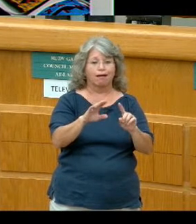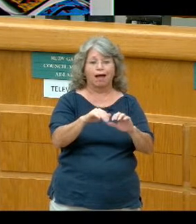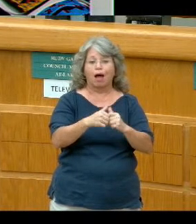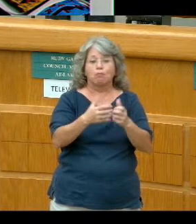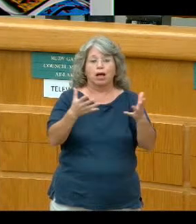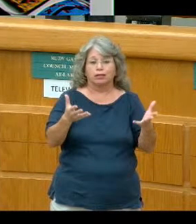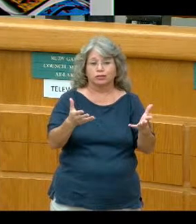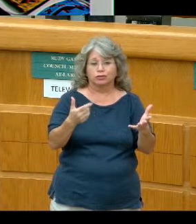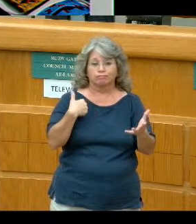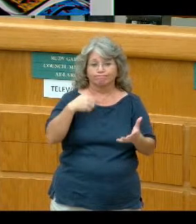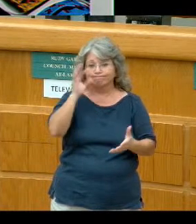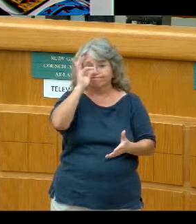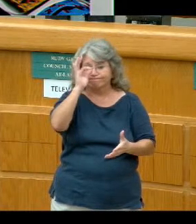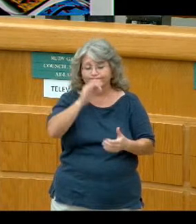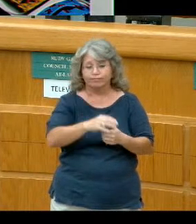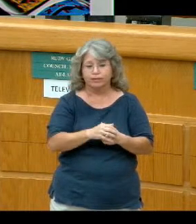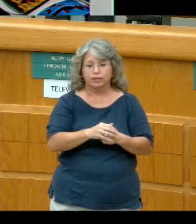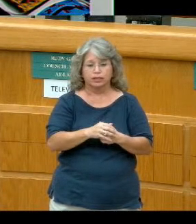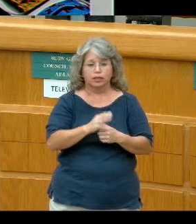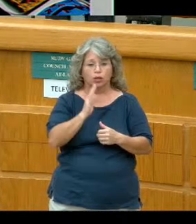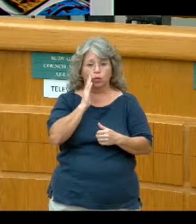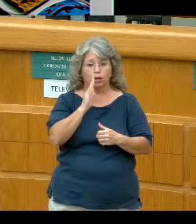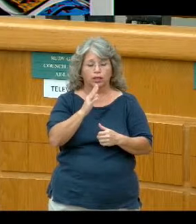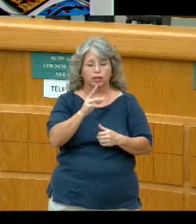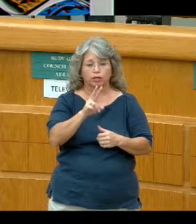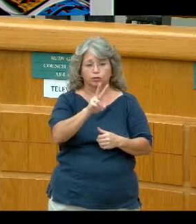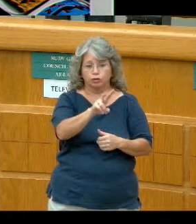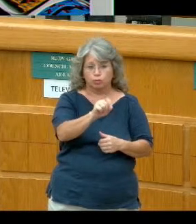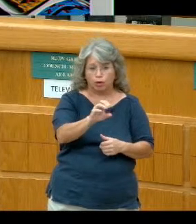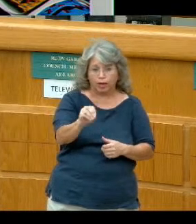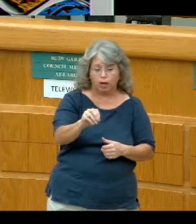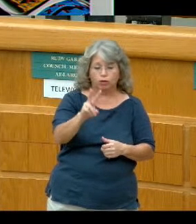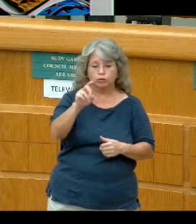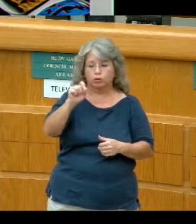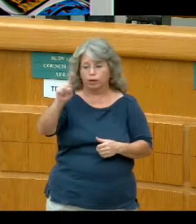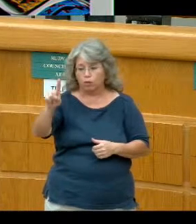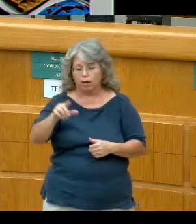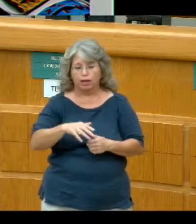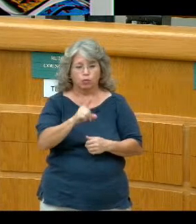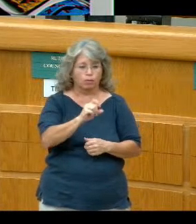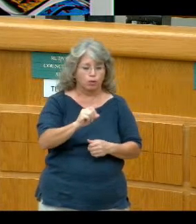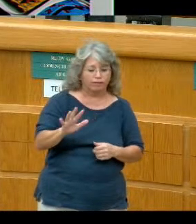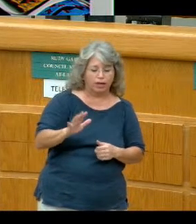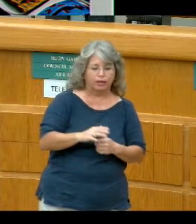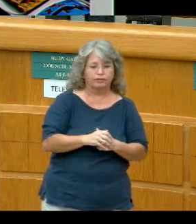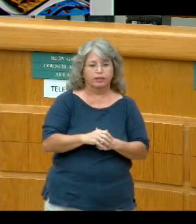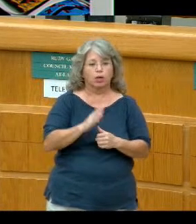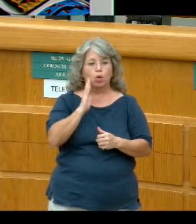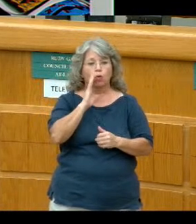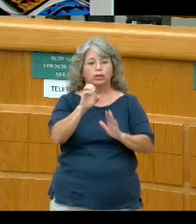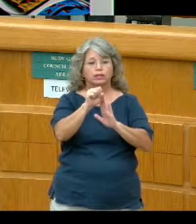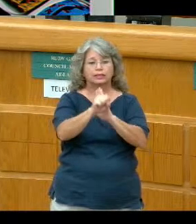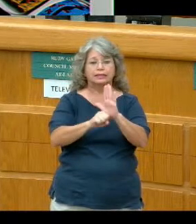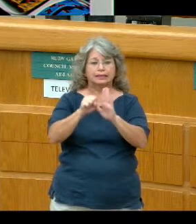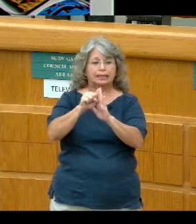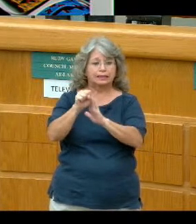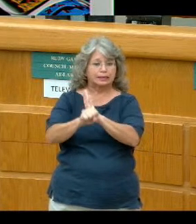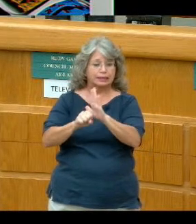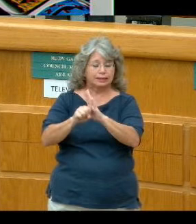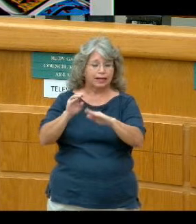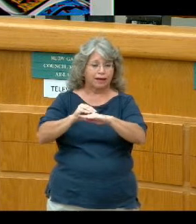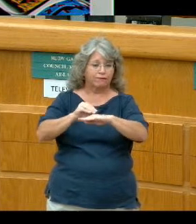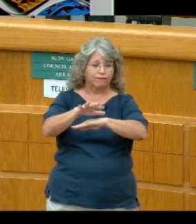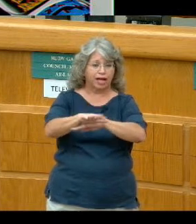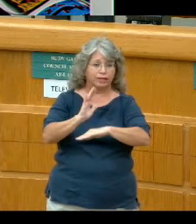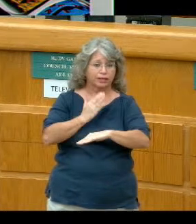from 0.9 to 0.91, or do we go up to 2.5? The second one, seasonality, will increase the transmission rate. This is out of